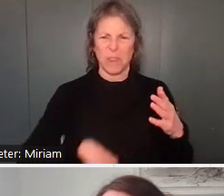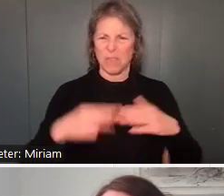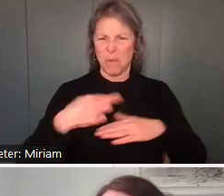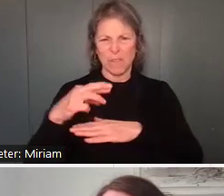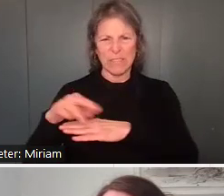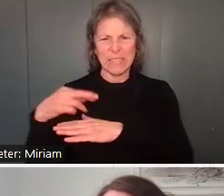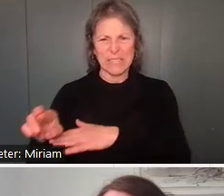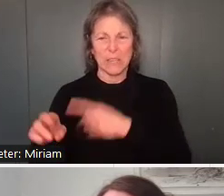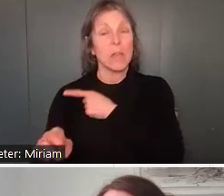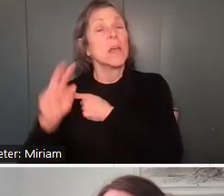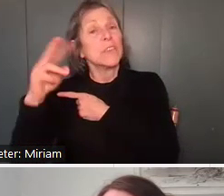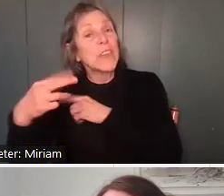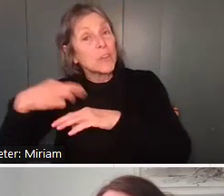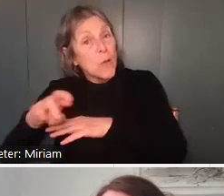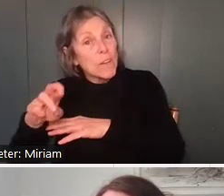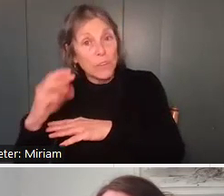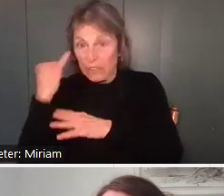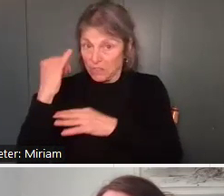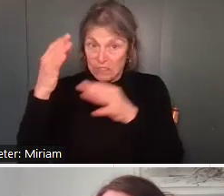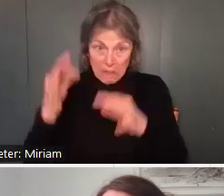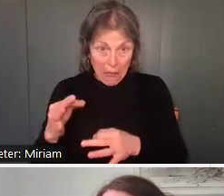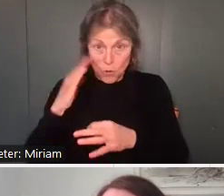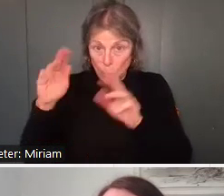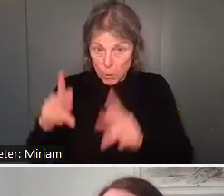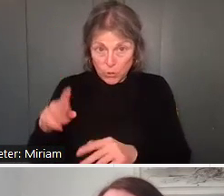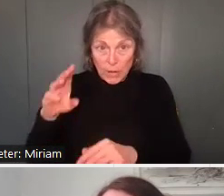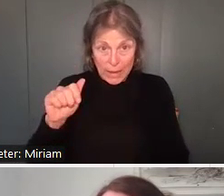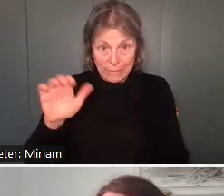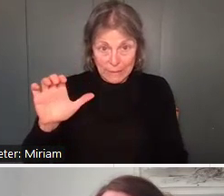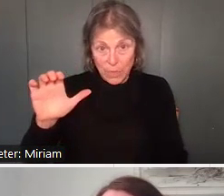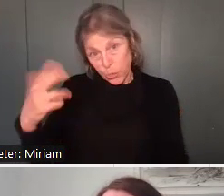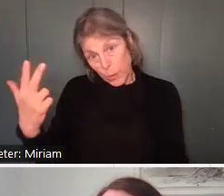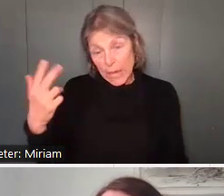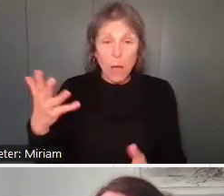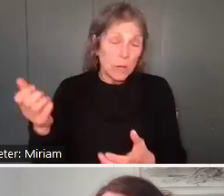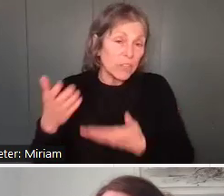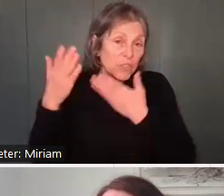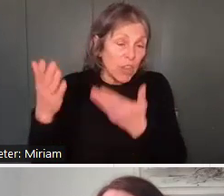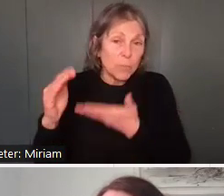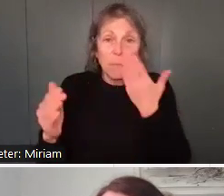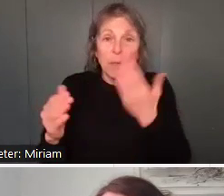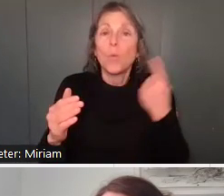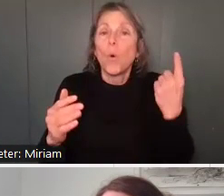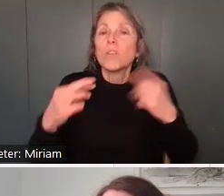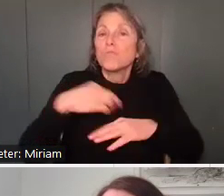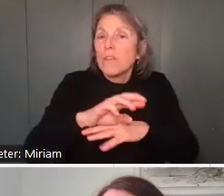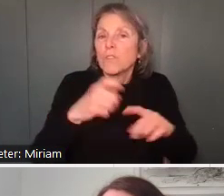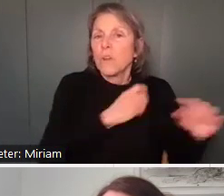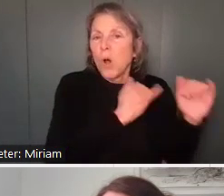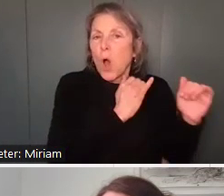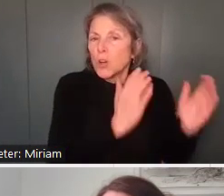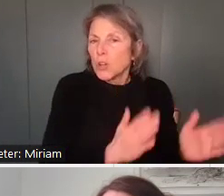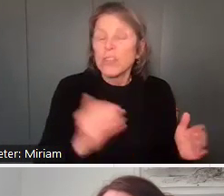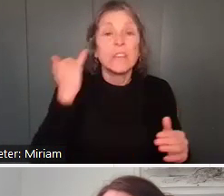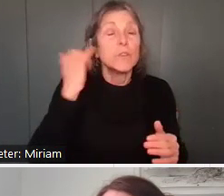if the second reference, like if they do know someone on AC3, since that was something we're considering, like suggest that, one reference from a fellow artist, and then if you